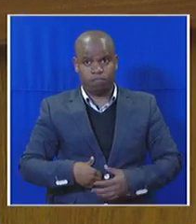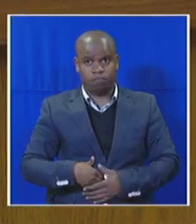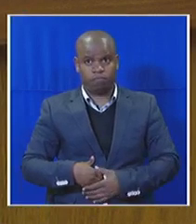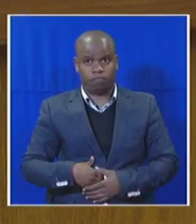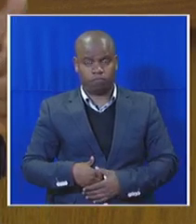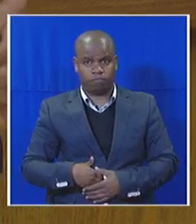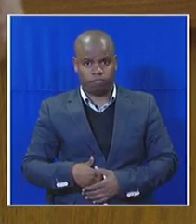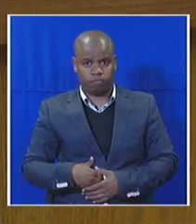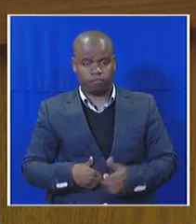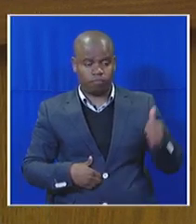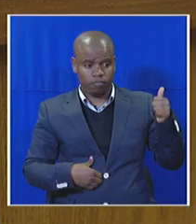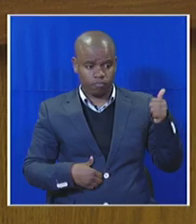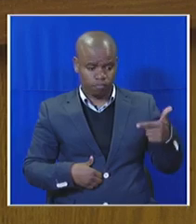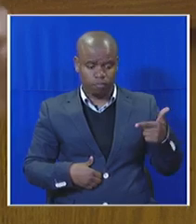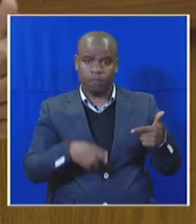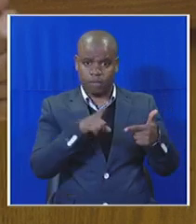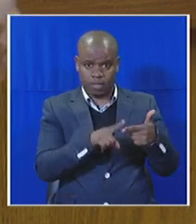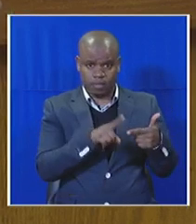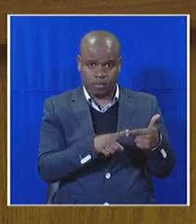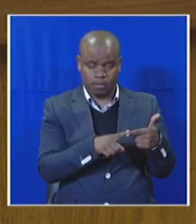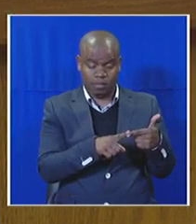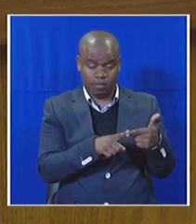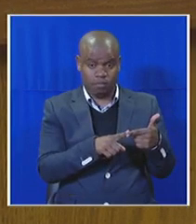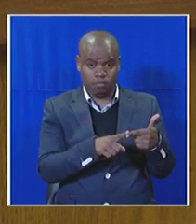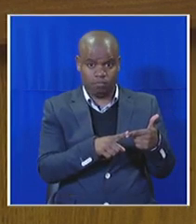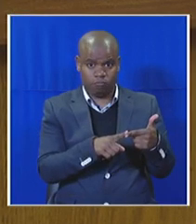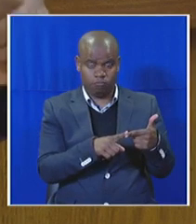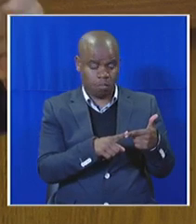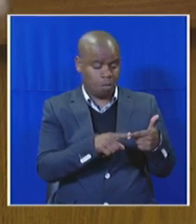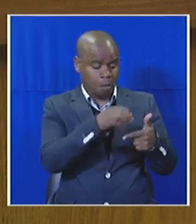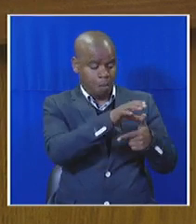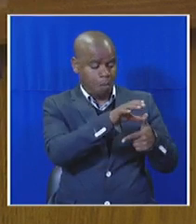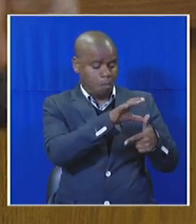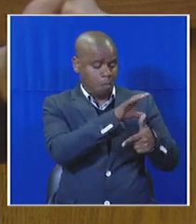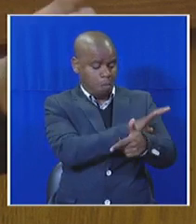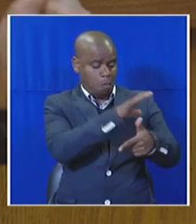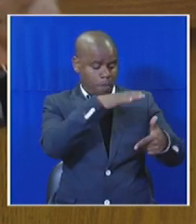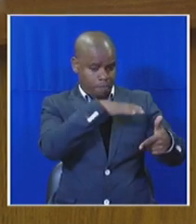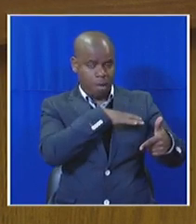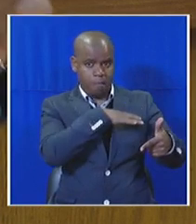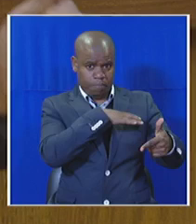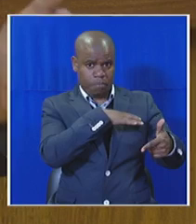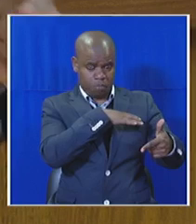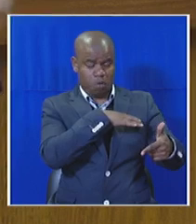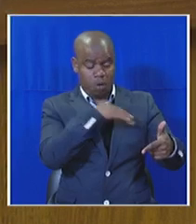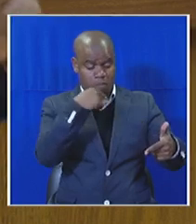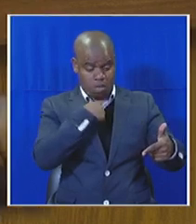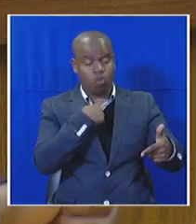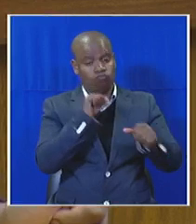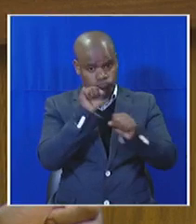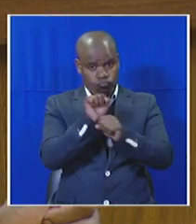then given a task to lead a campaign as the